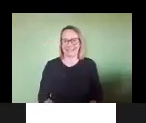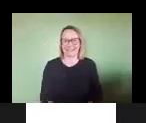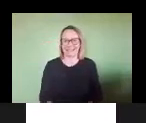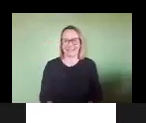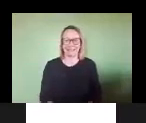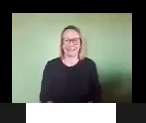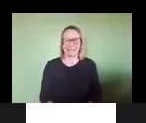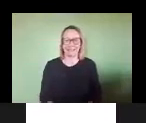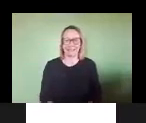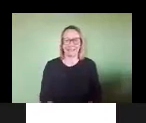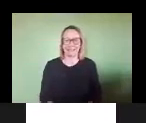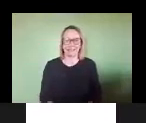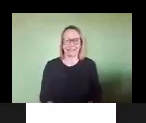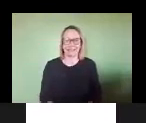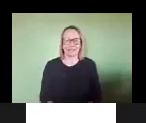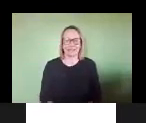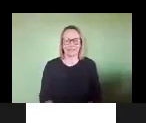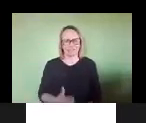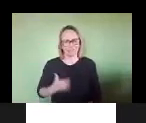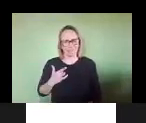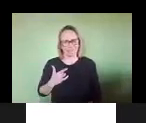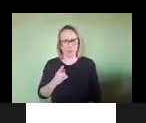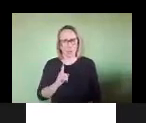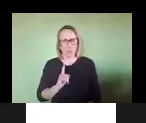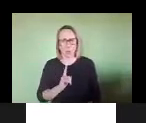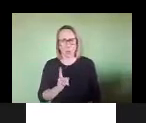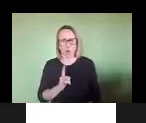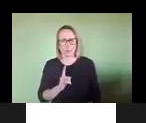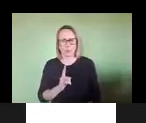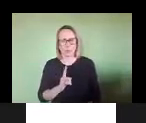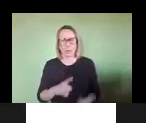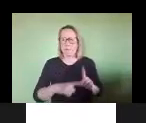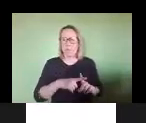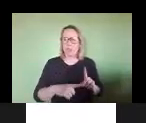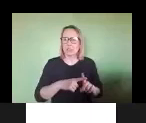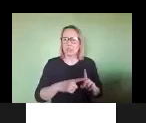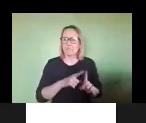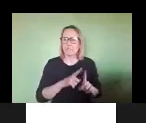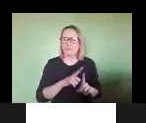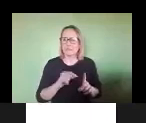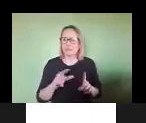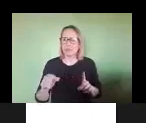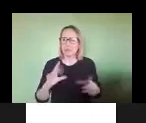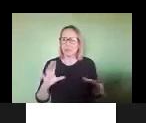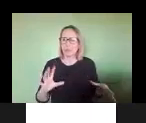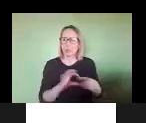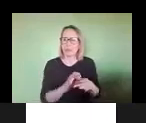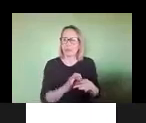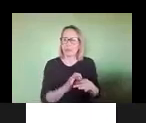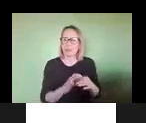benefits The- do you have then? What's the benefits of you being connected digitally?